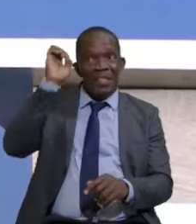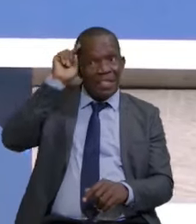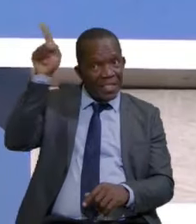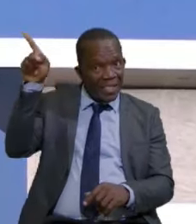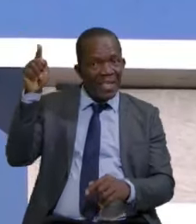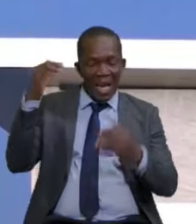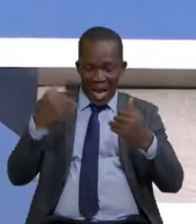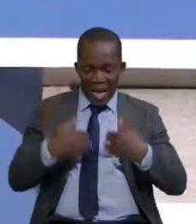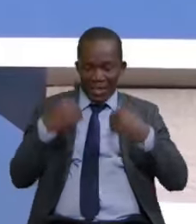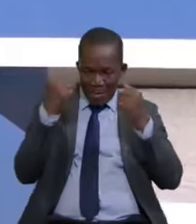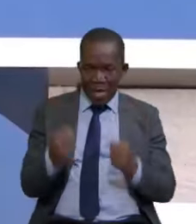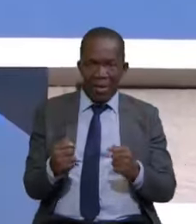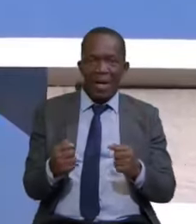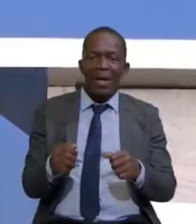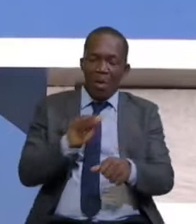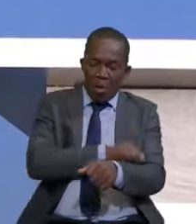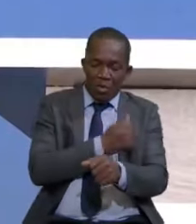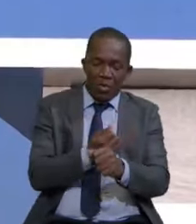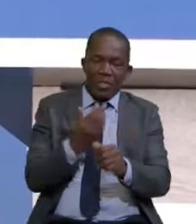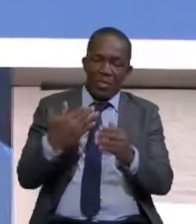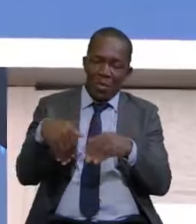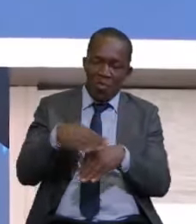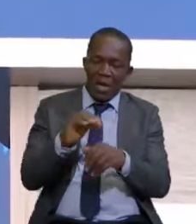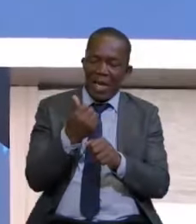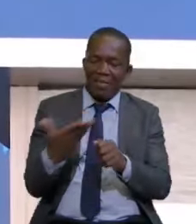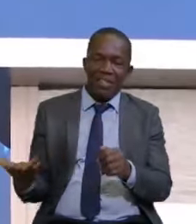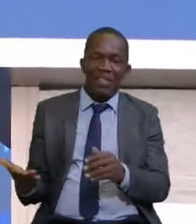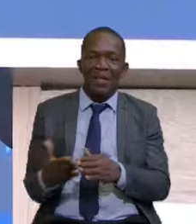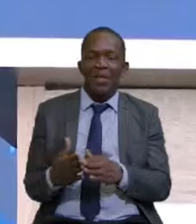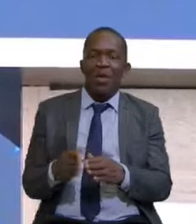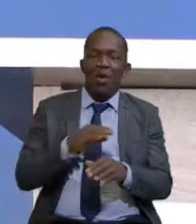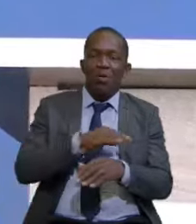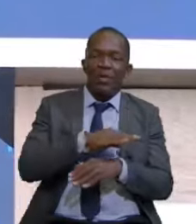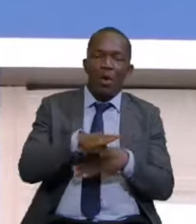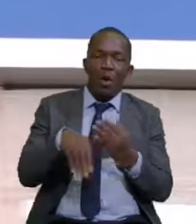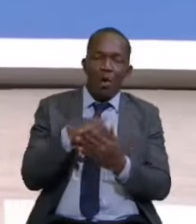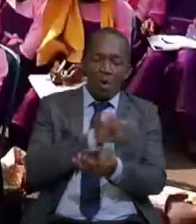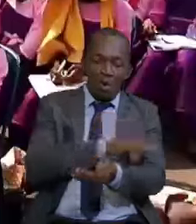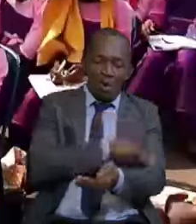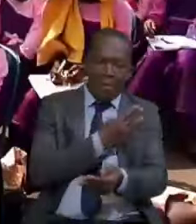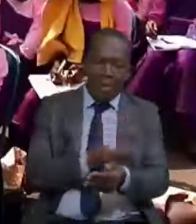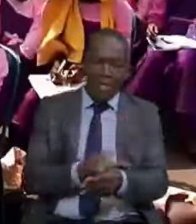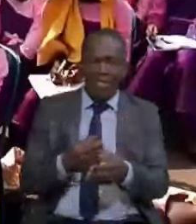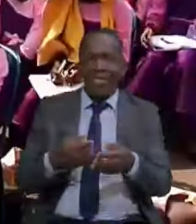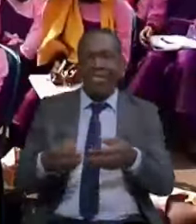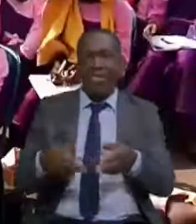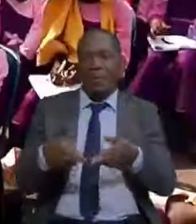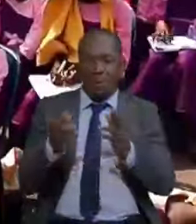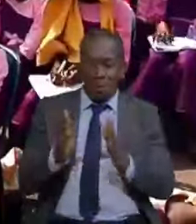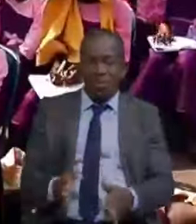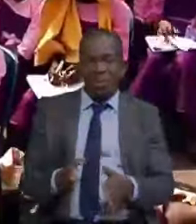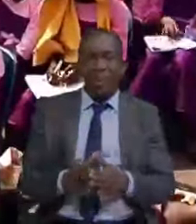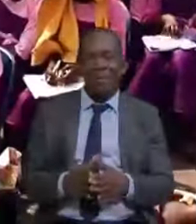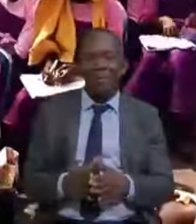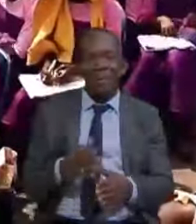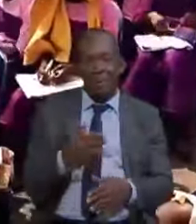authority of the Almighty Sovereign. We're looking at 1 Corinthians chapter